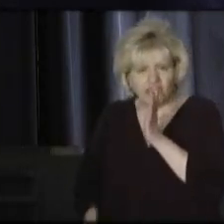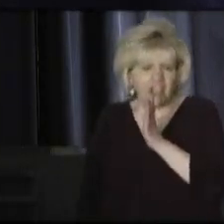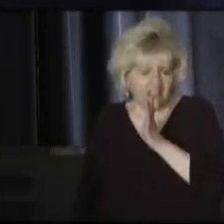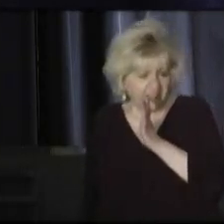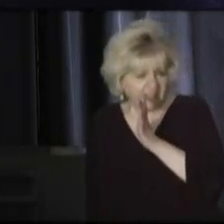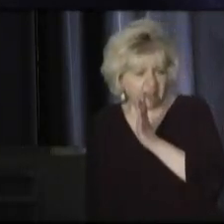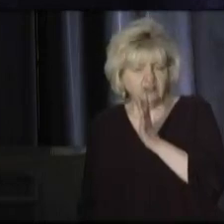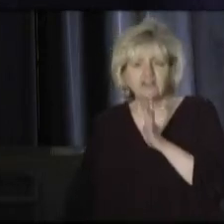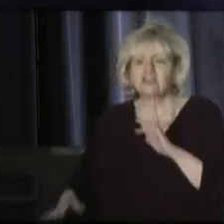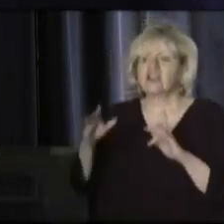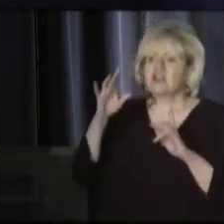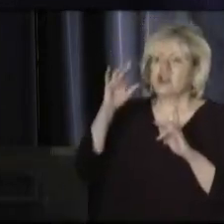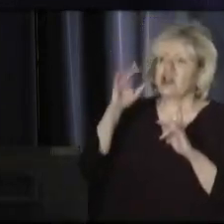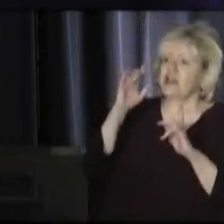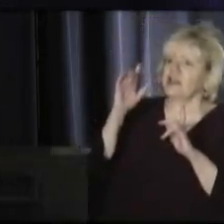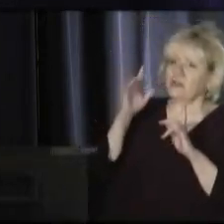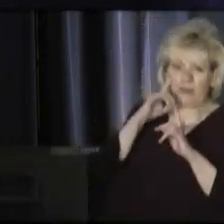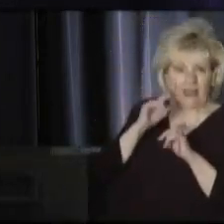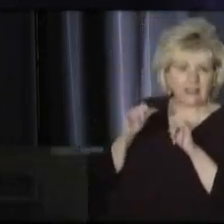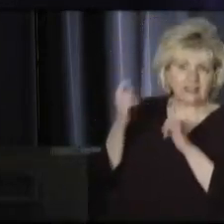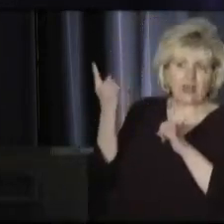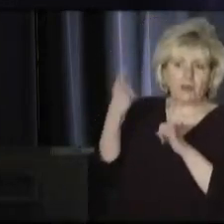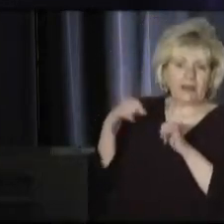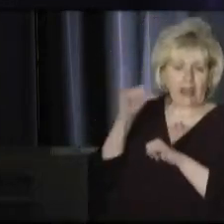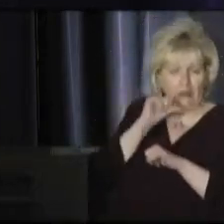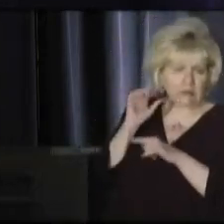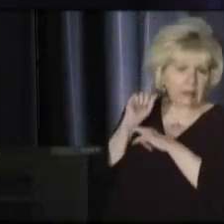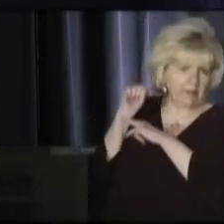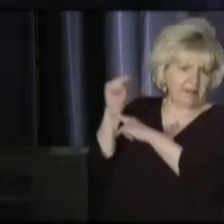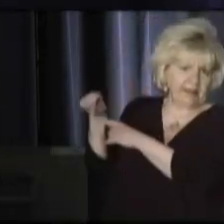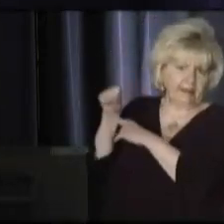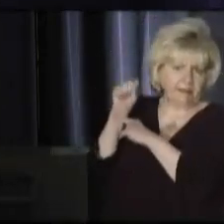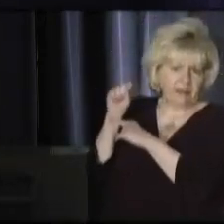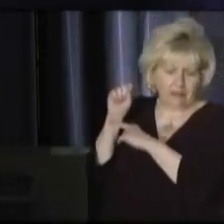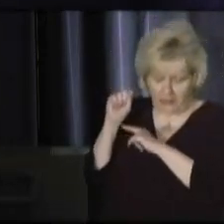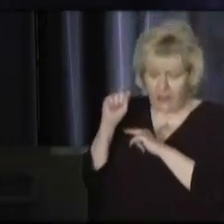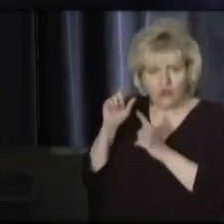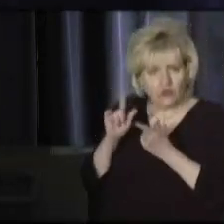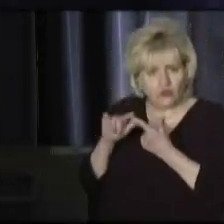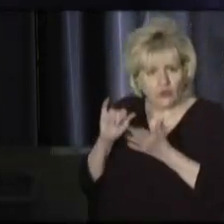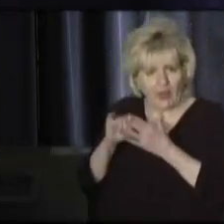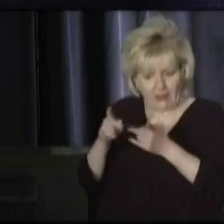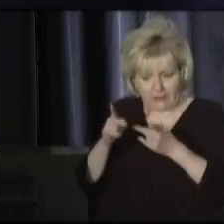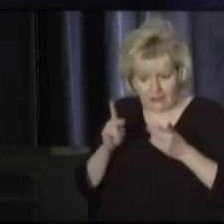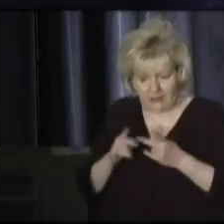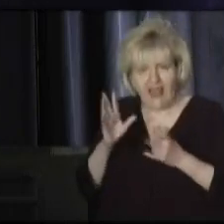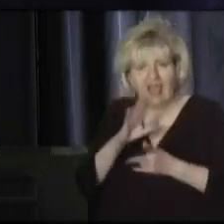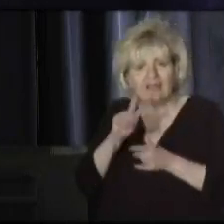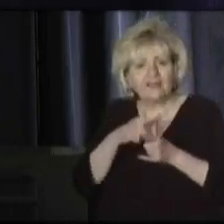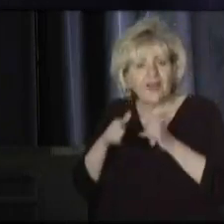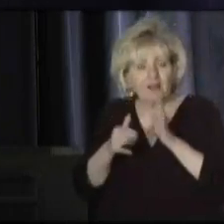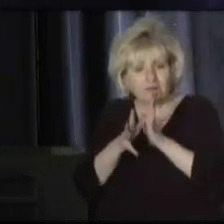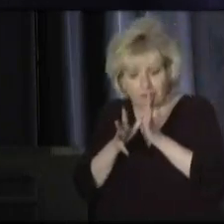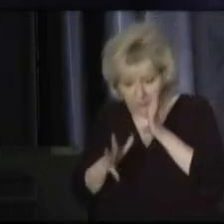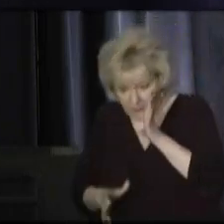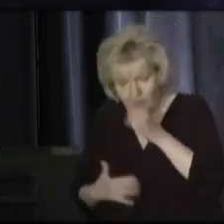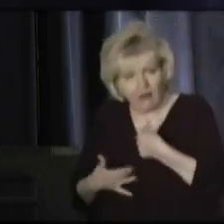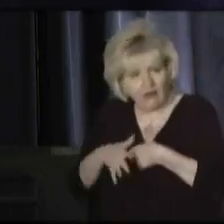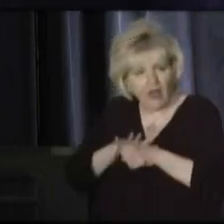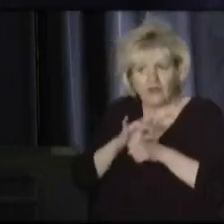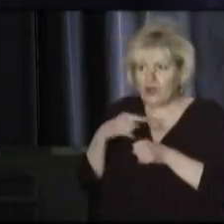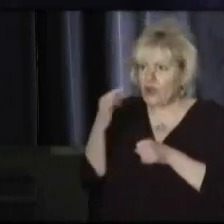more dignity. It's a privilege I don't take lightly, to speak for those who can't speak, who've been left voiceless.